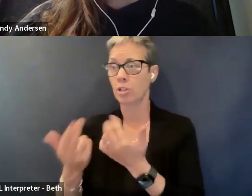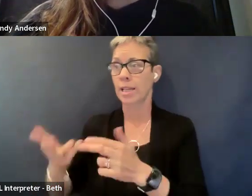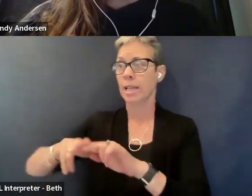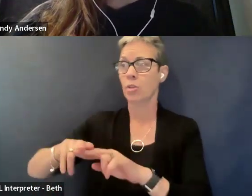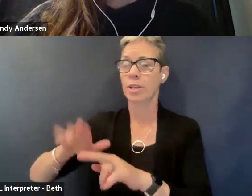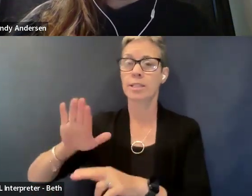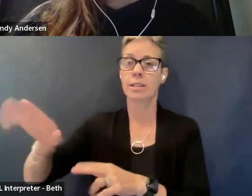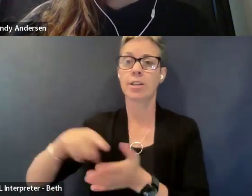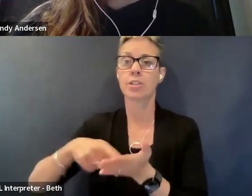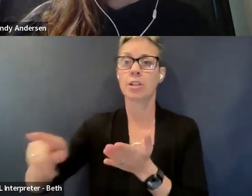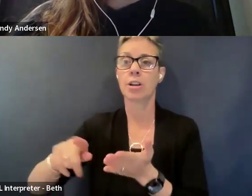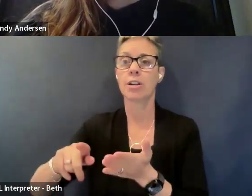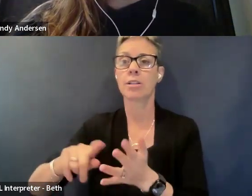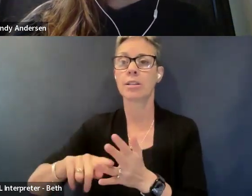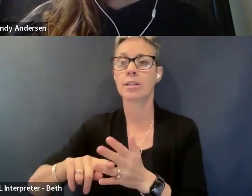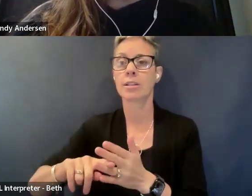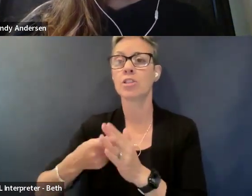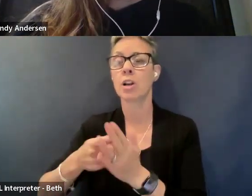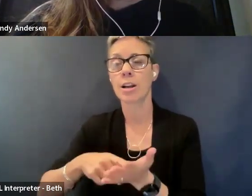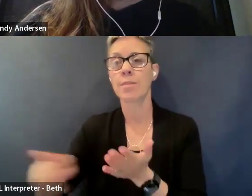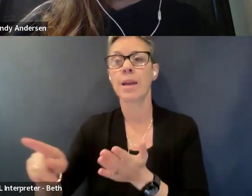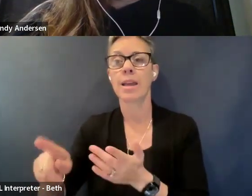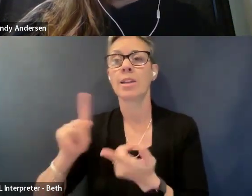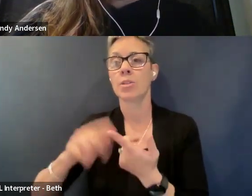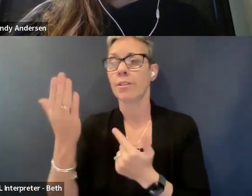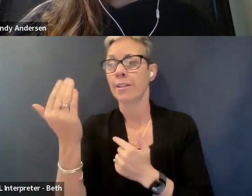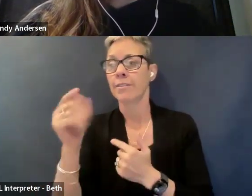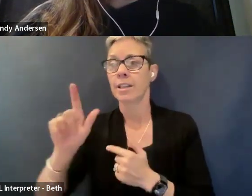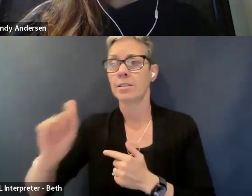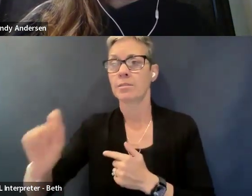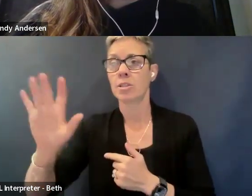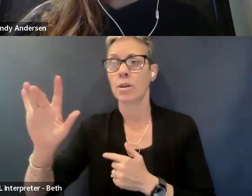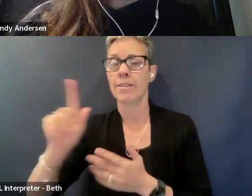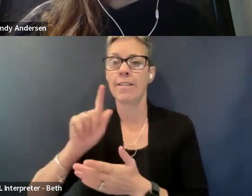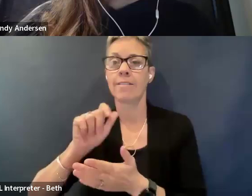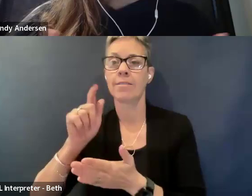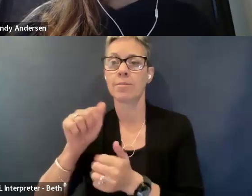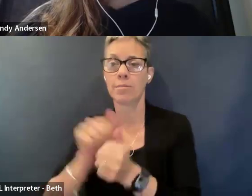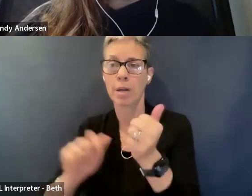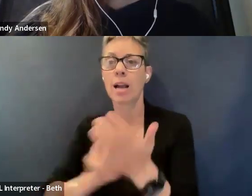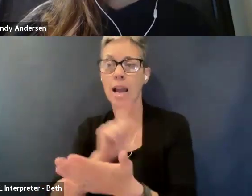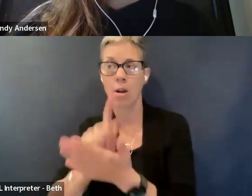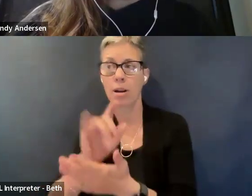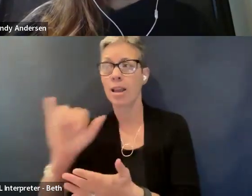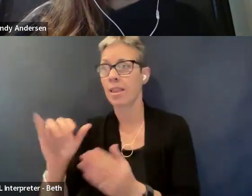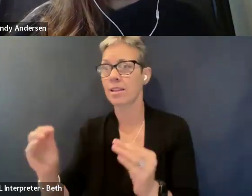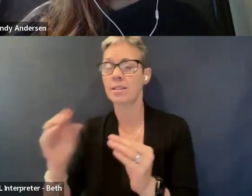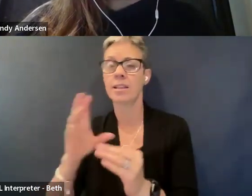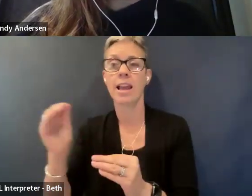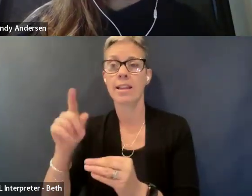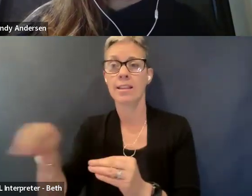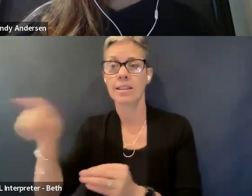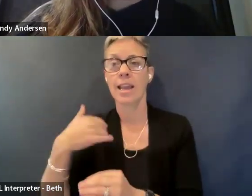by 4.1% to $15.25 an hour, which is higher, and they have